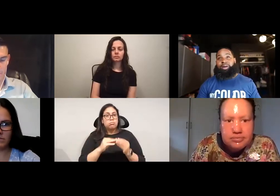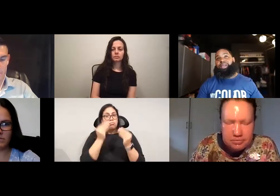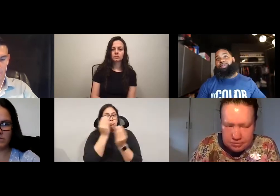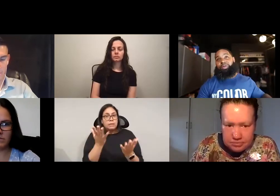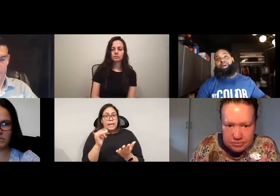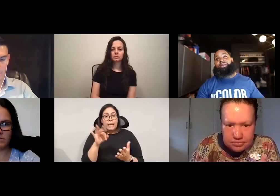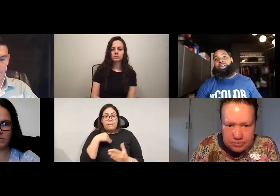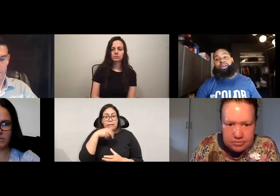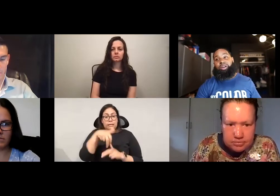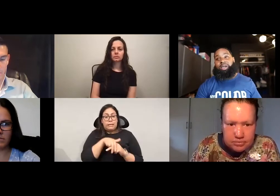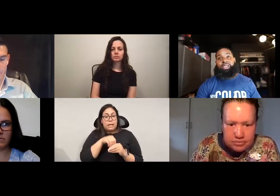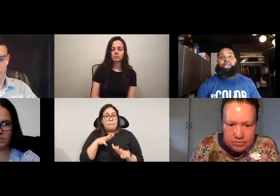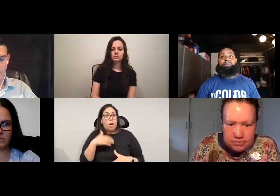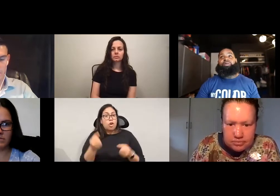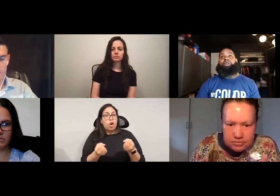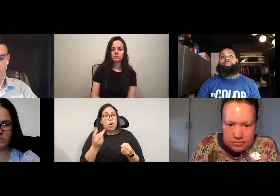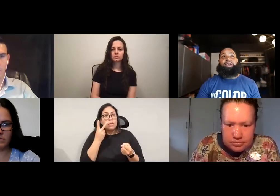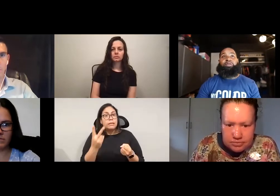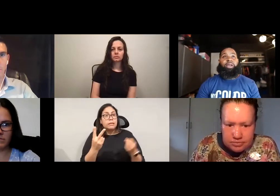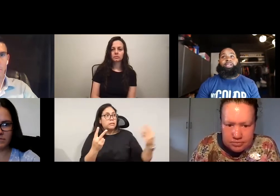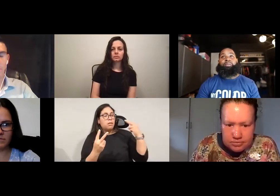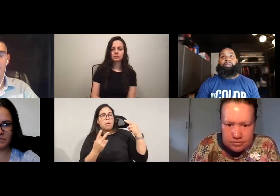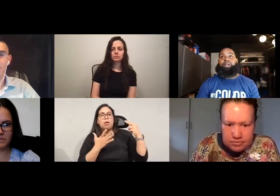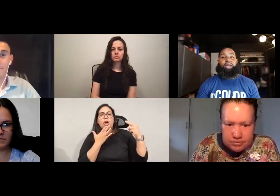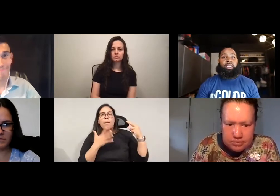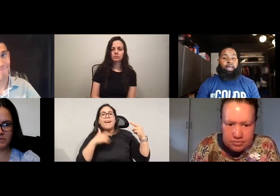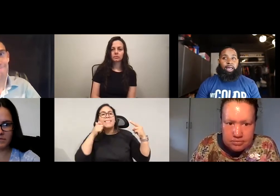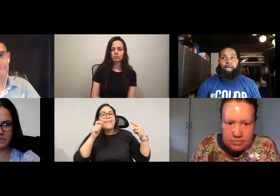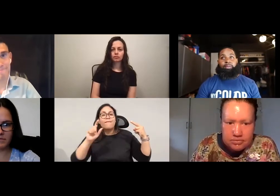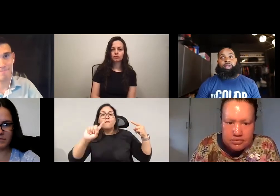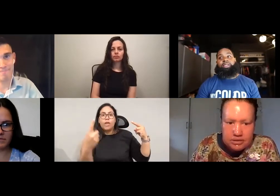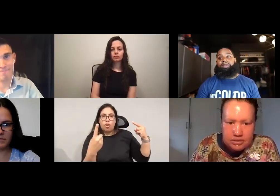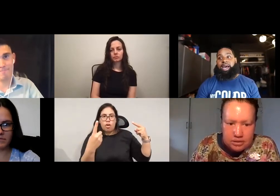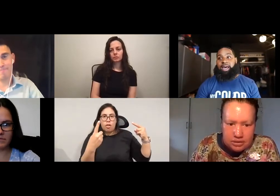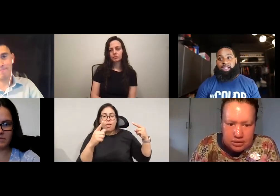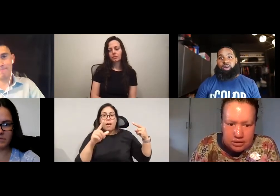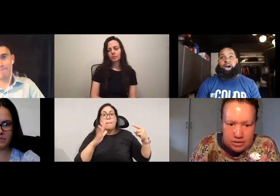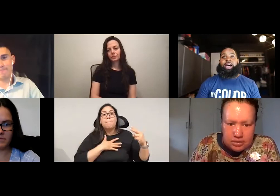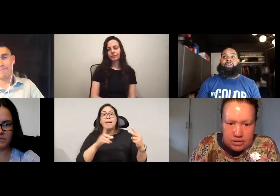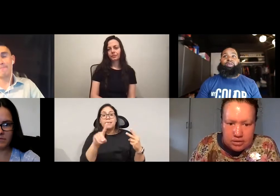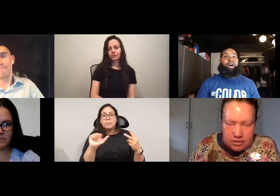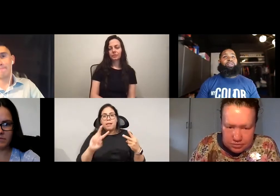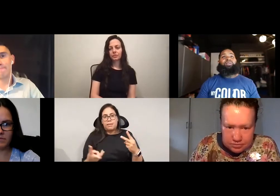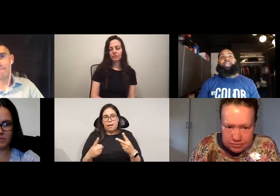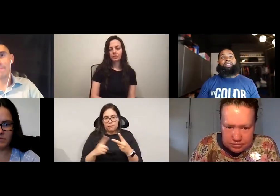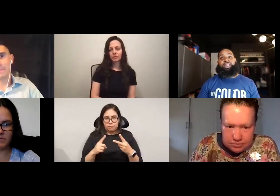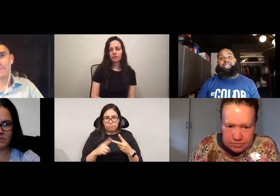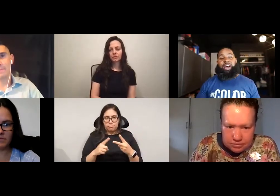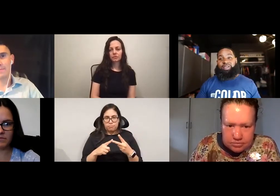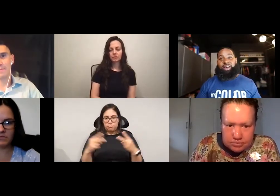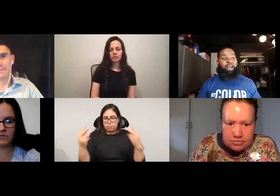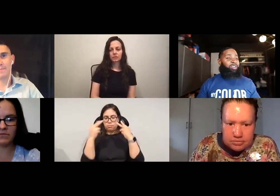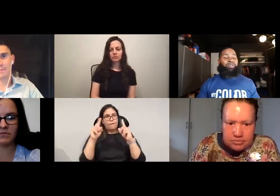car, I'm seeing for the color of my skin before I'm seeing for my disability. And because of that, I do have to face